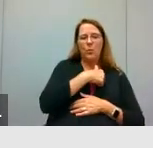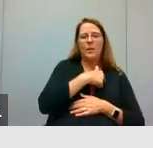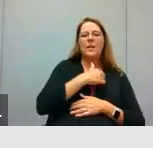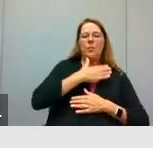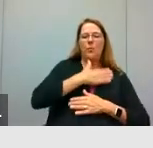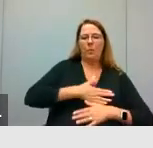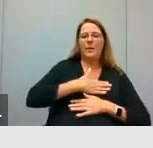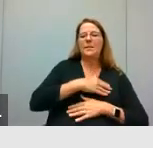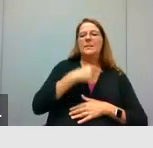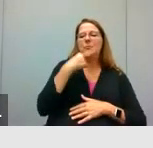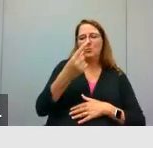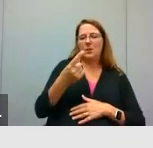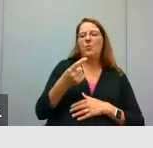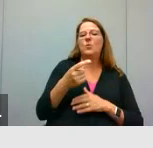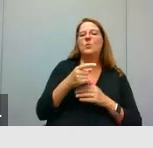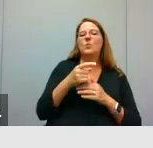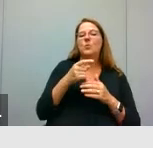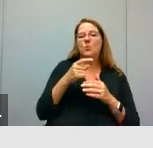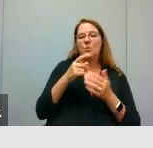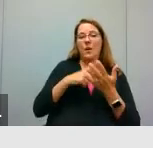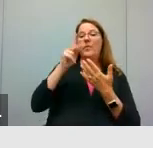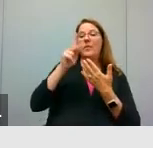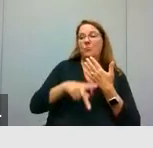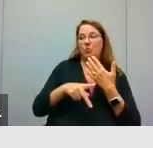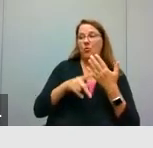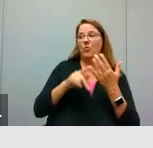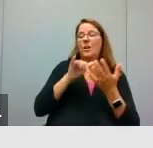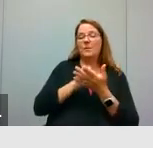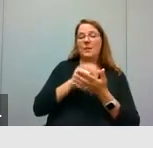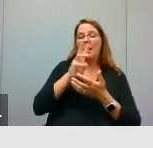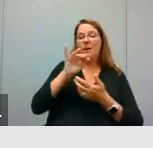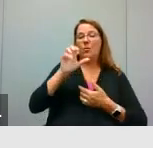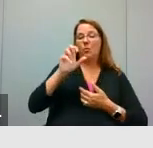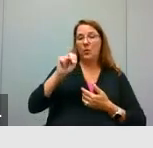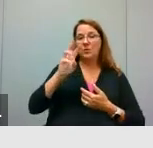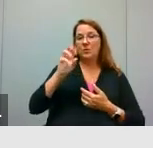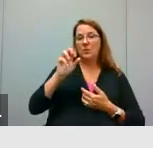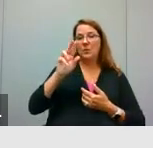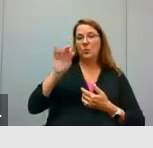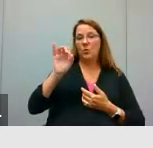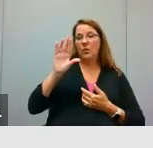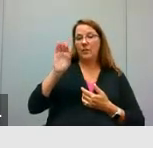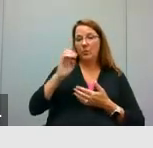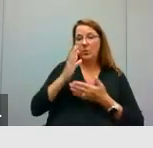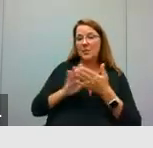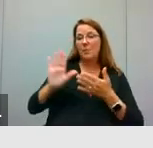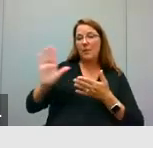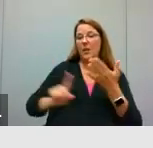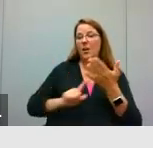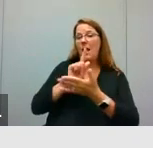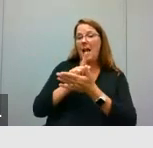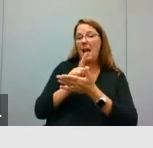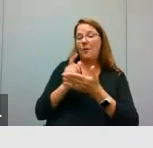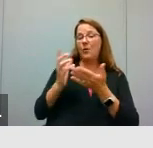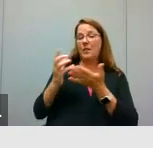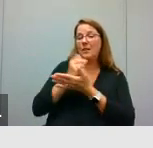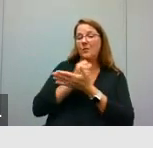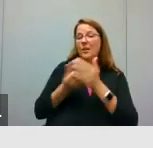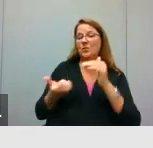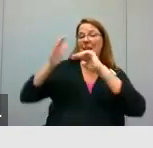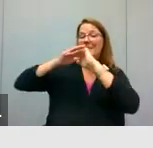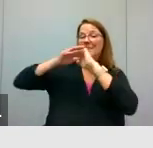were pleased to tell you that actually the programs at Wilson Workforce, some of their hourly wages exceeded the